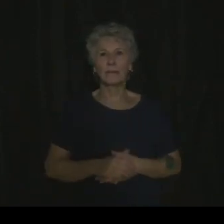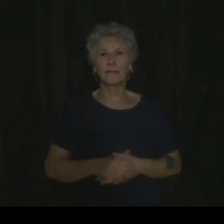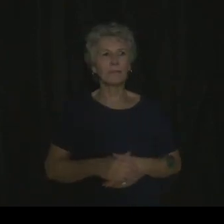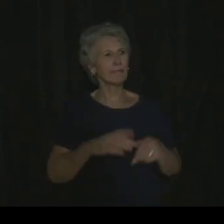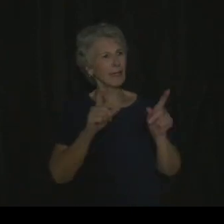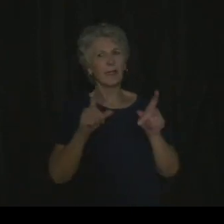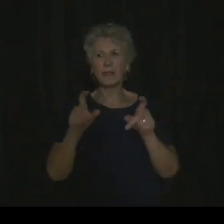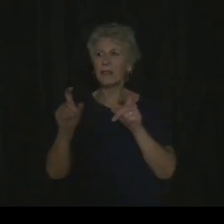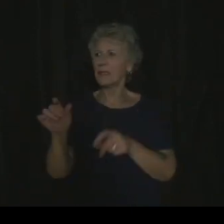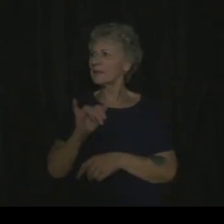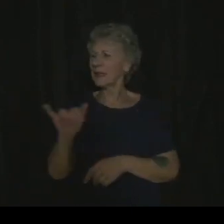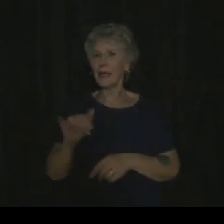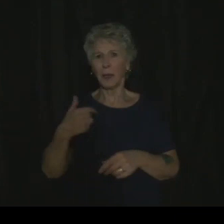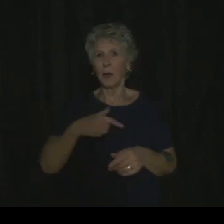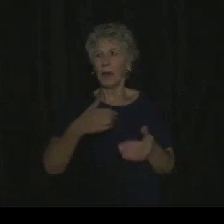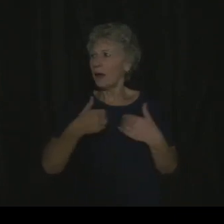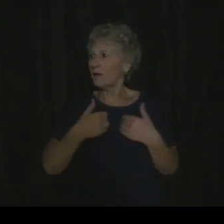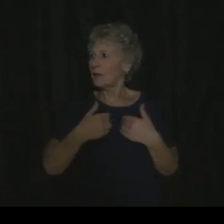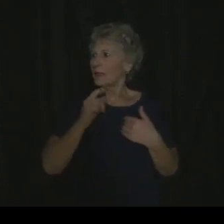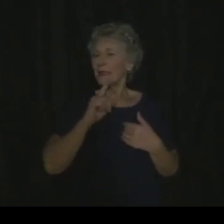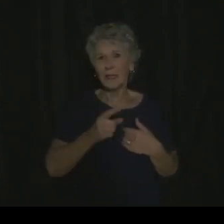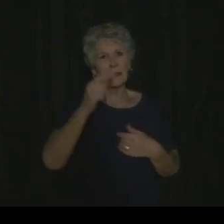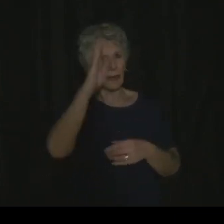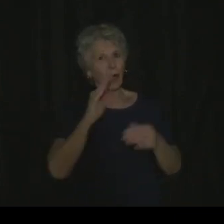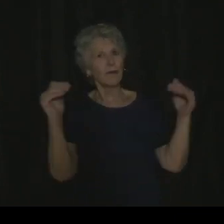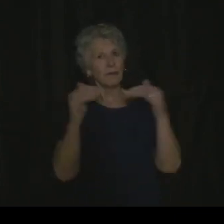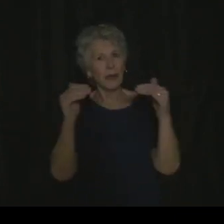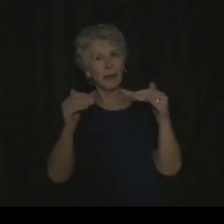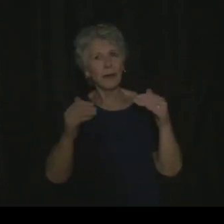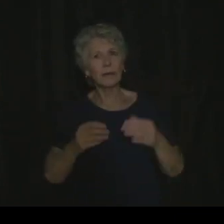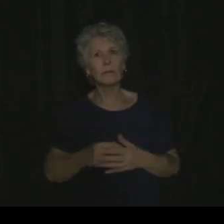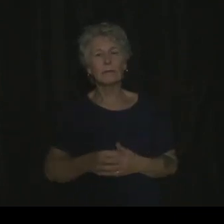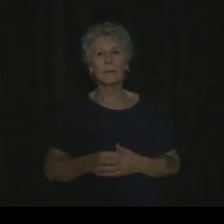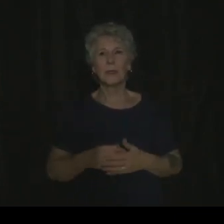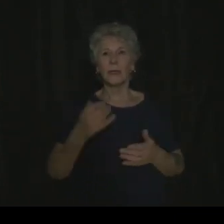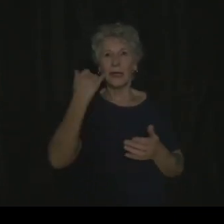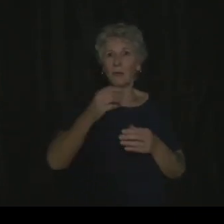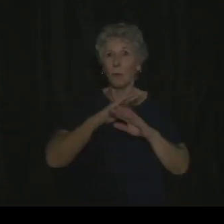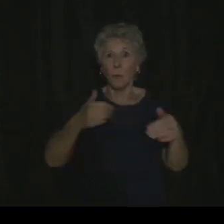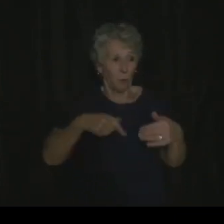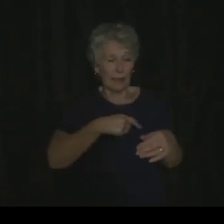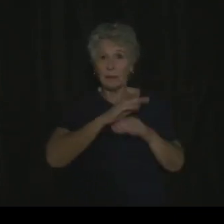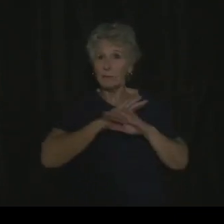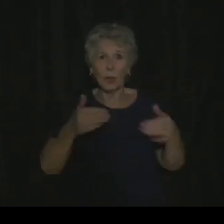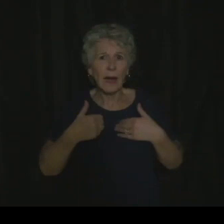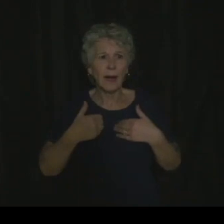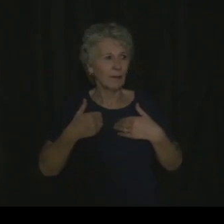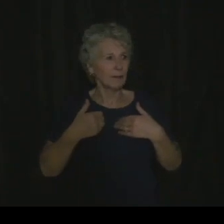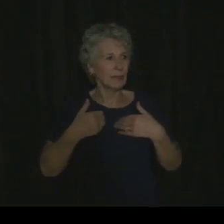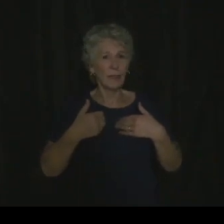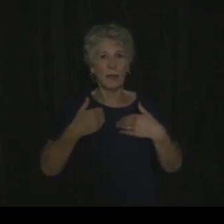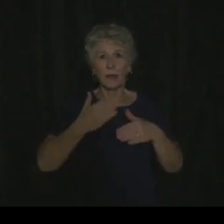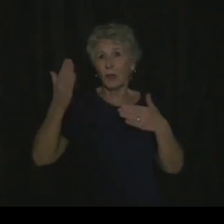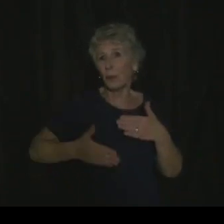same question. And that question is God fair? If we don't have total freedom and